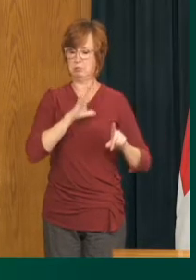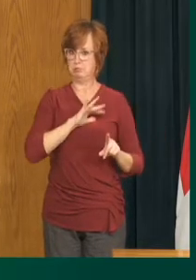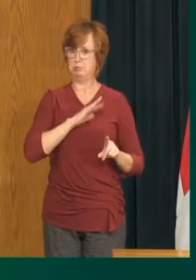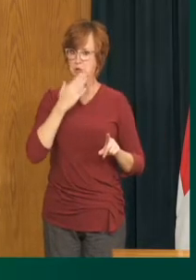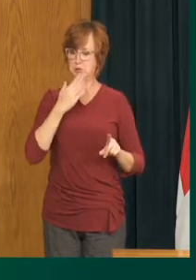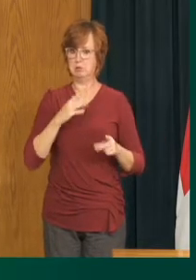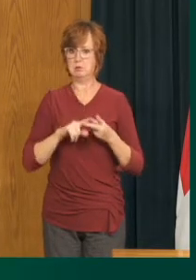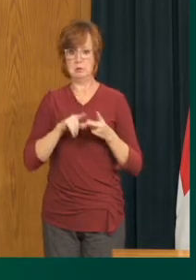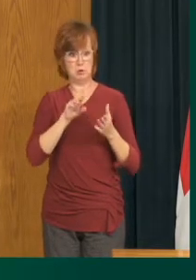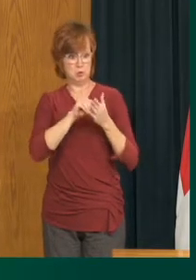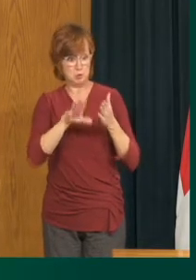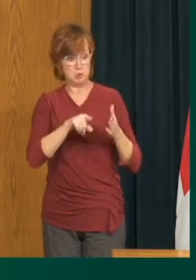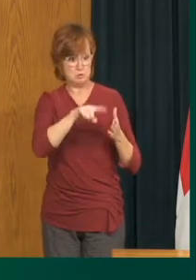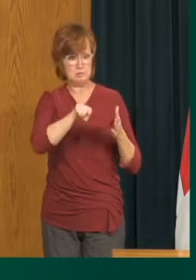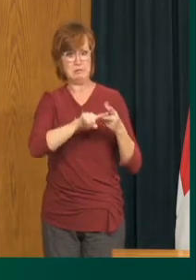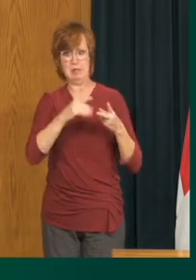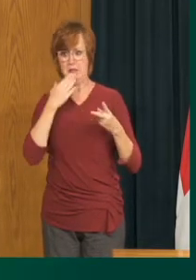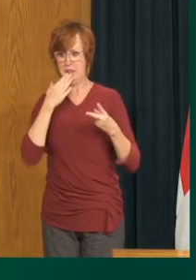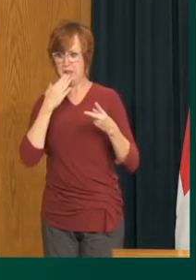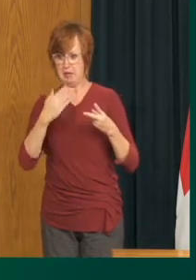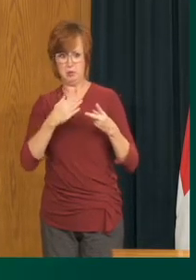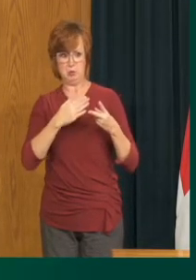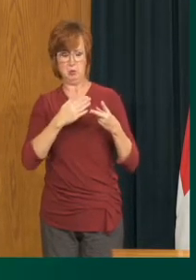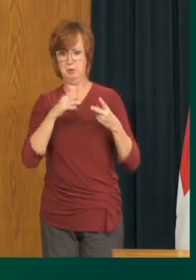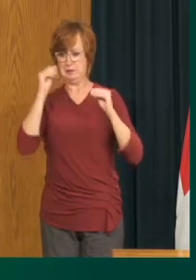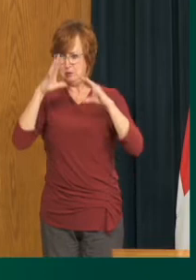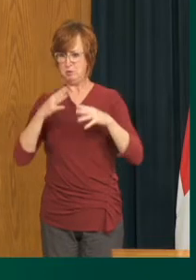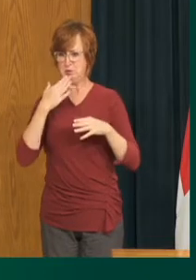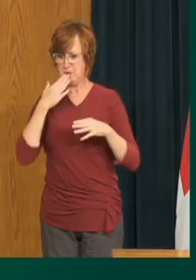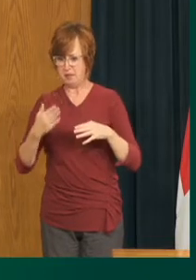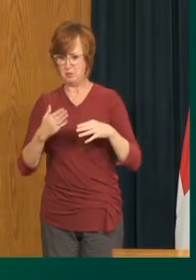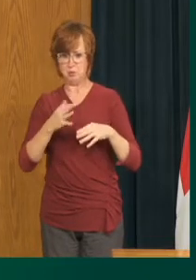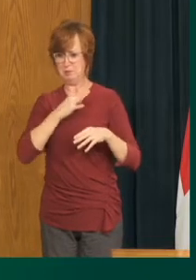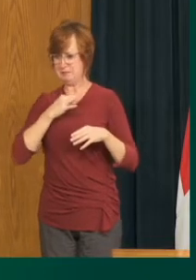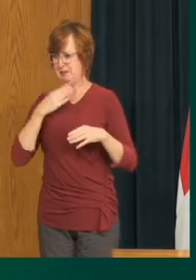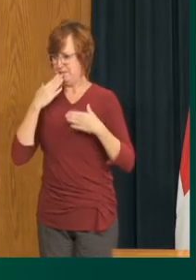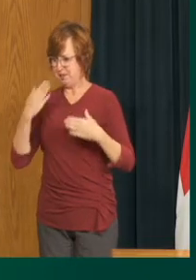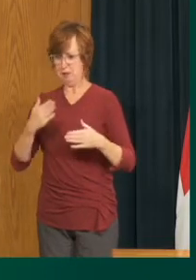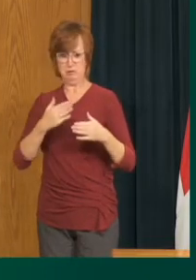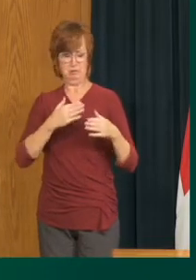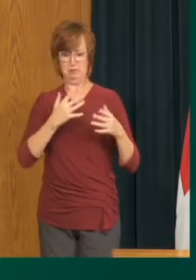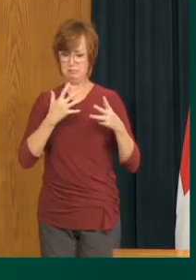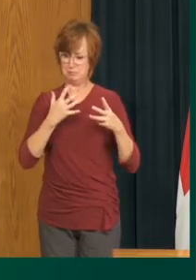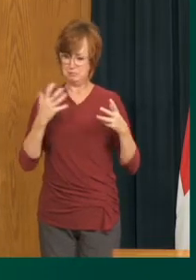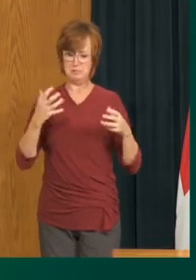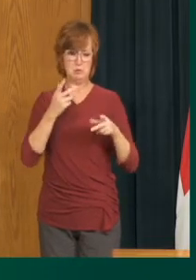the students, to the teachers, and to all of the staff for everything that you are doing to ensure that our